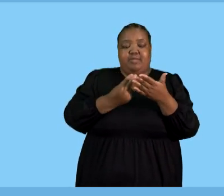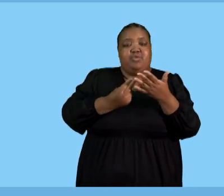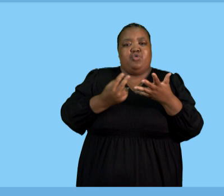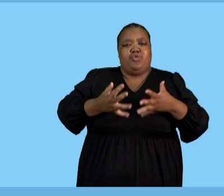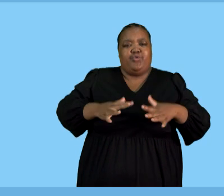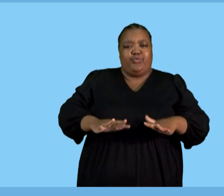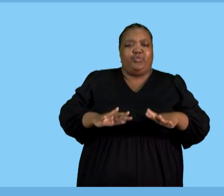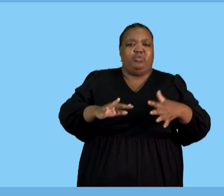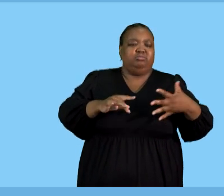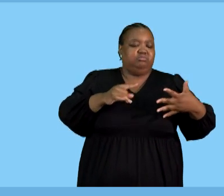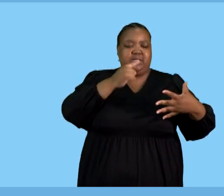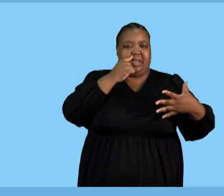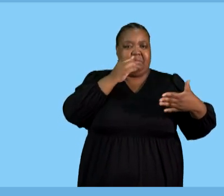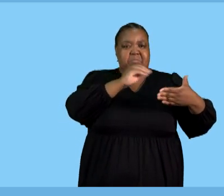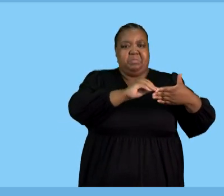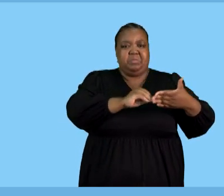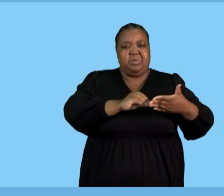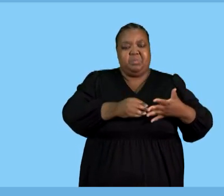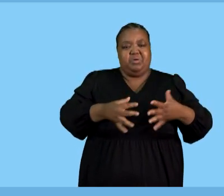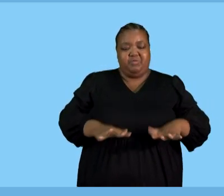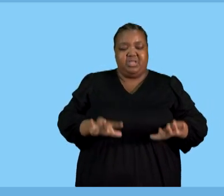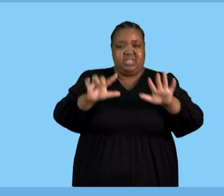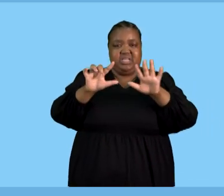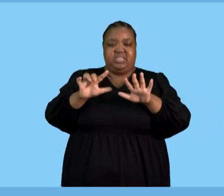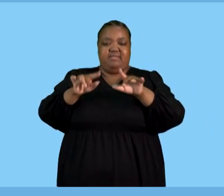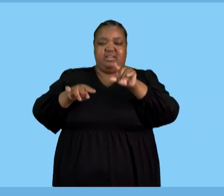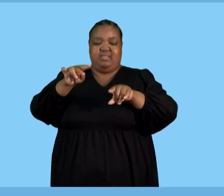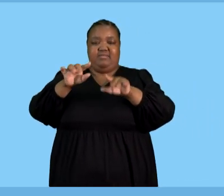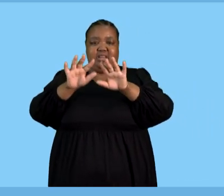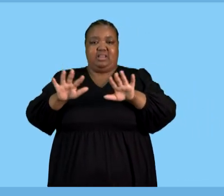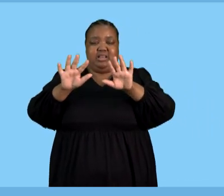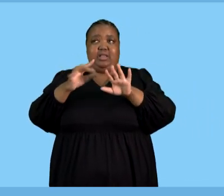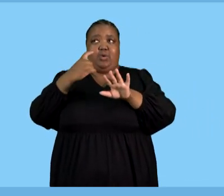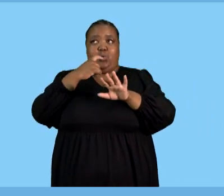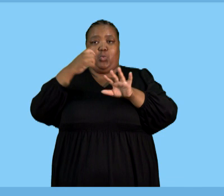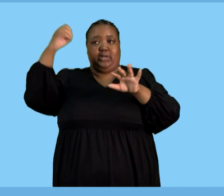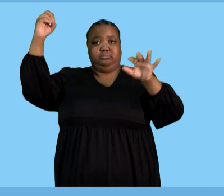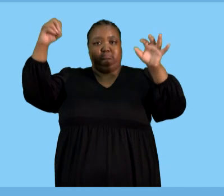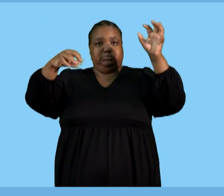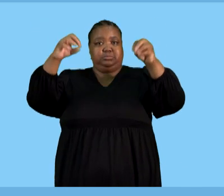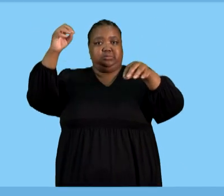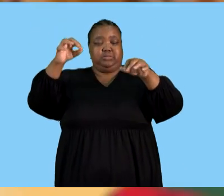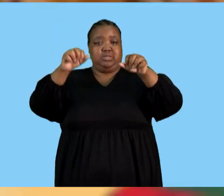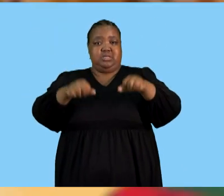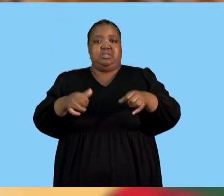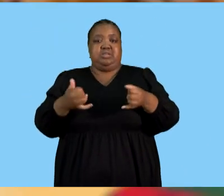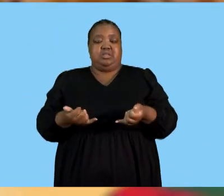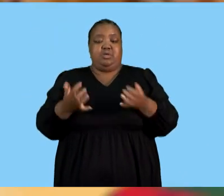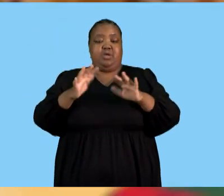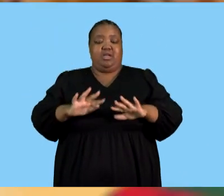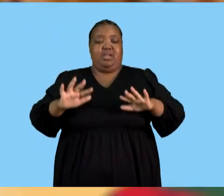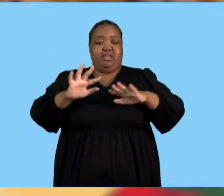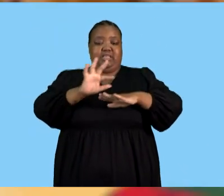have labeled a ray diagram, we've also talked about the 7 different colors that we're finding from a white light. We've also